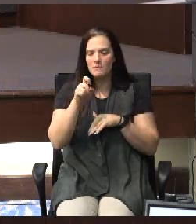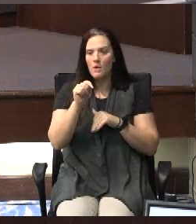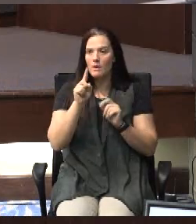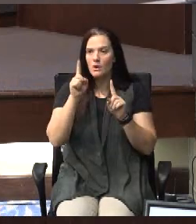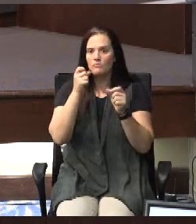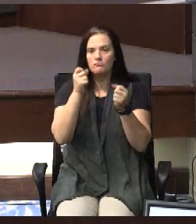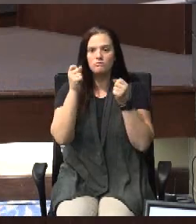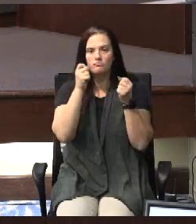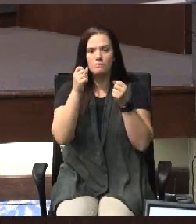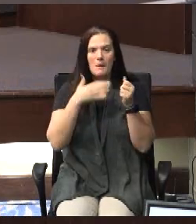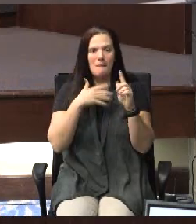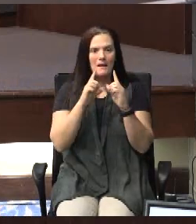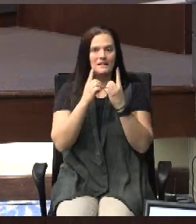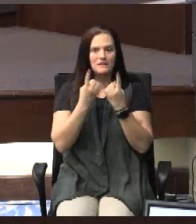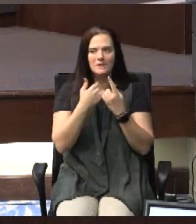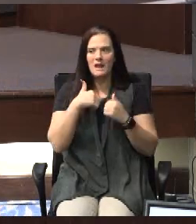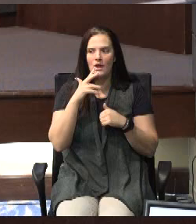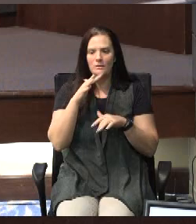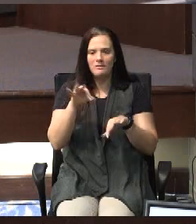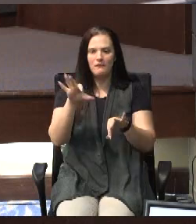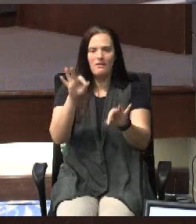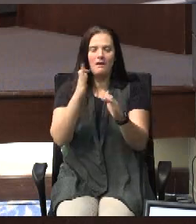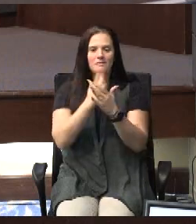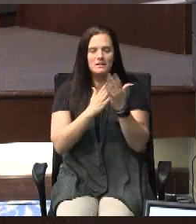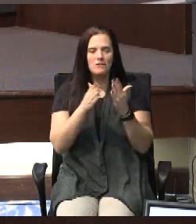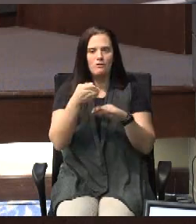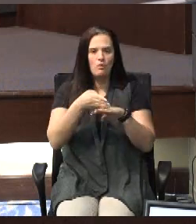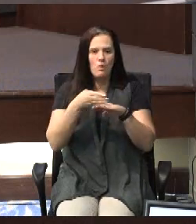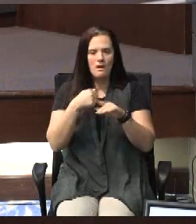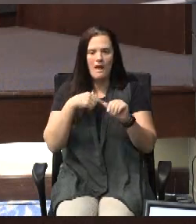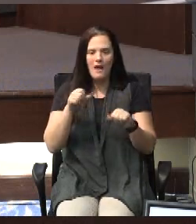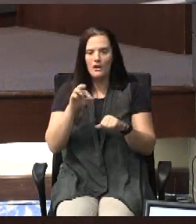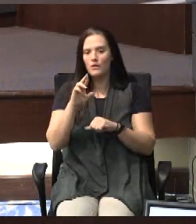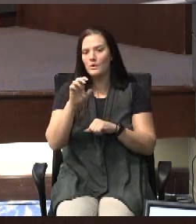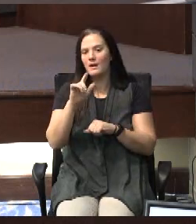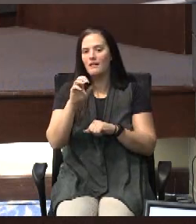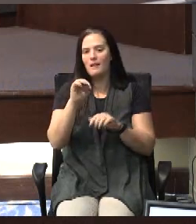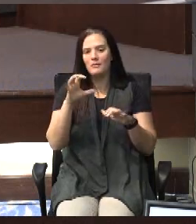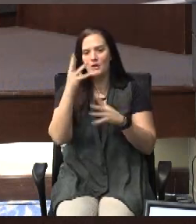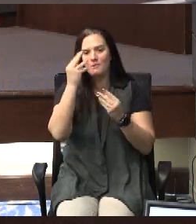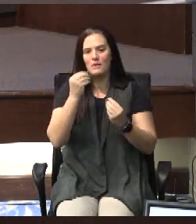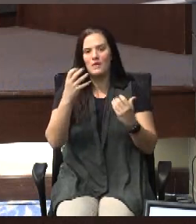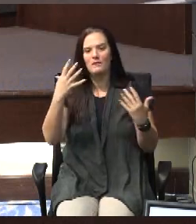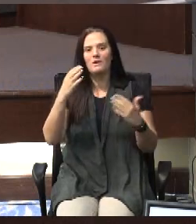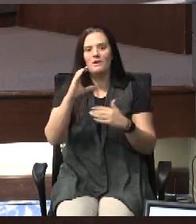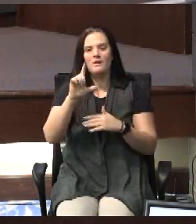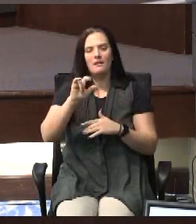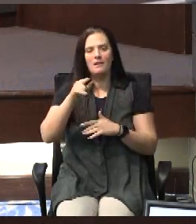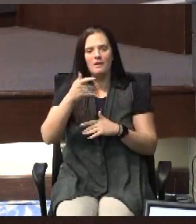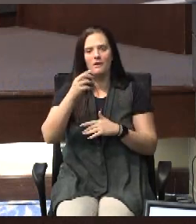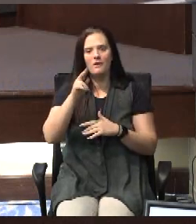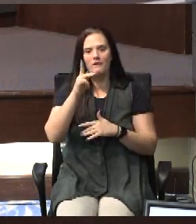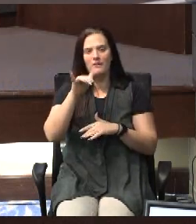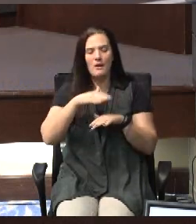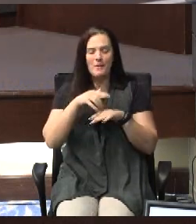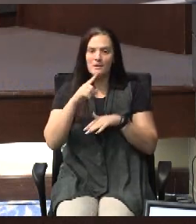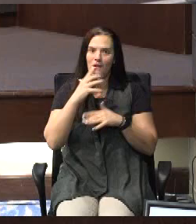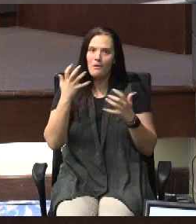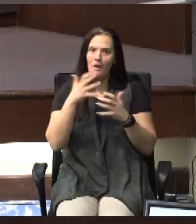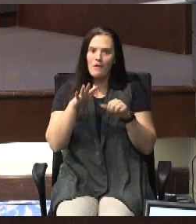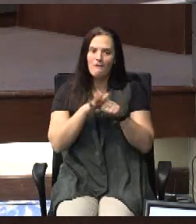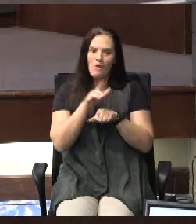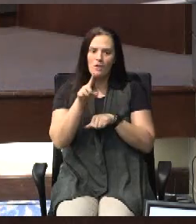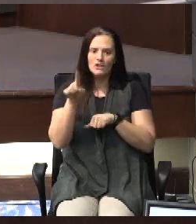go drive around my district and I would find pieces of wood, and then I could reclaim them and like do beautiful calligraphy on them. I was like, wow, what a full